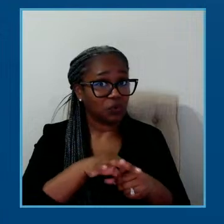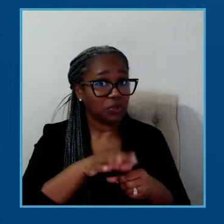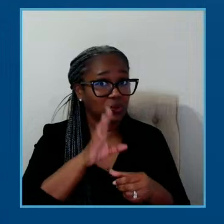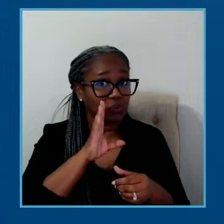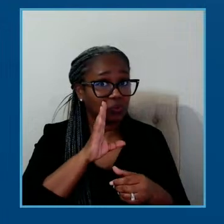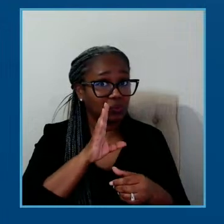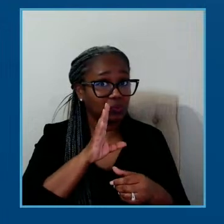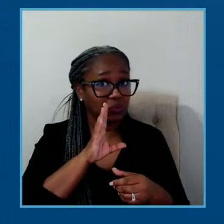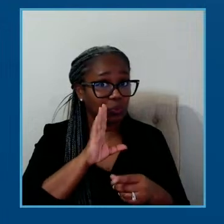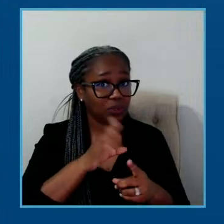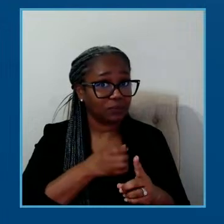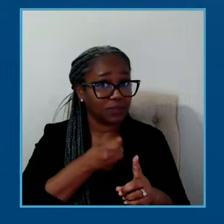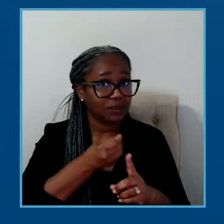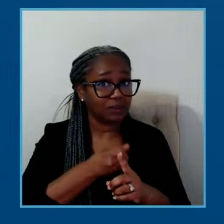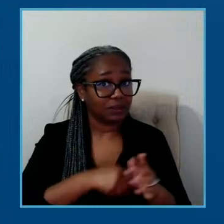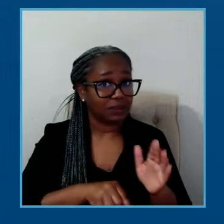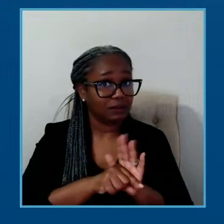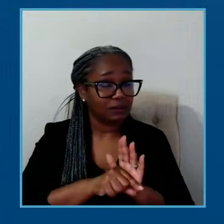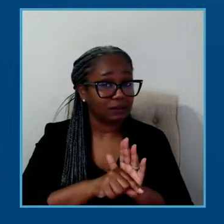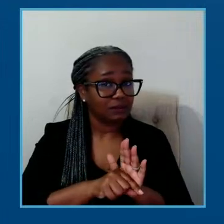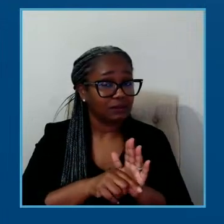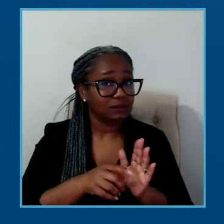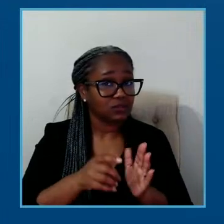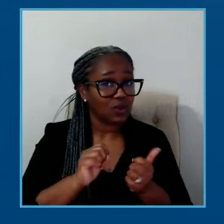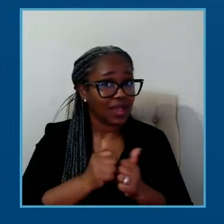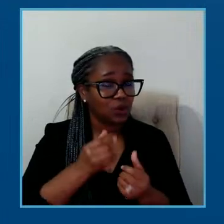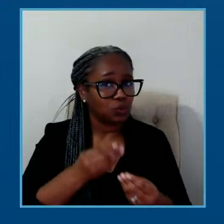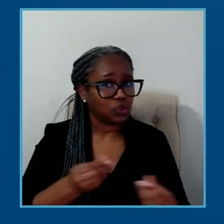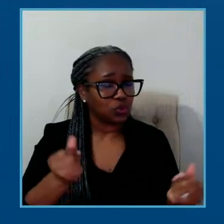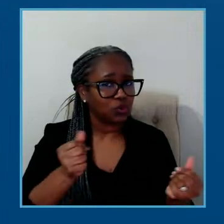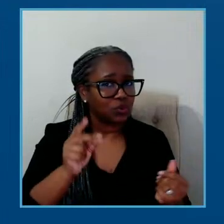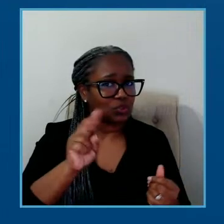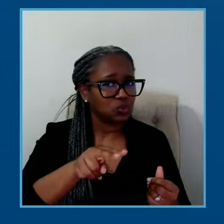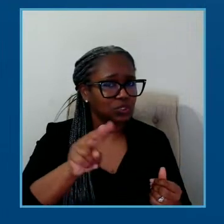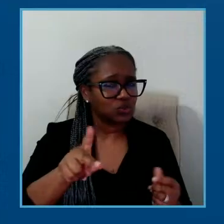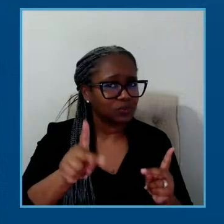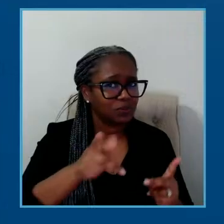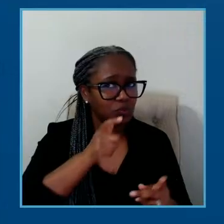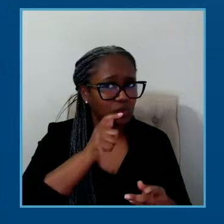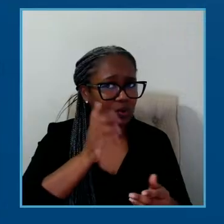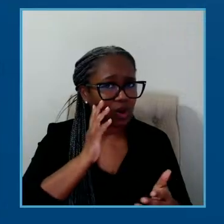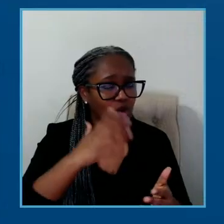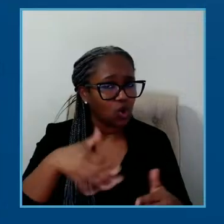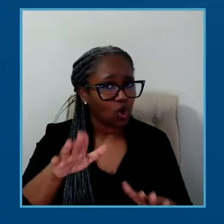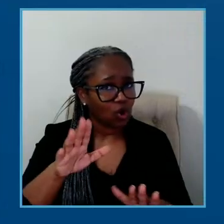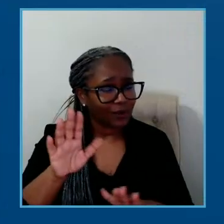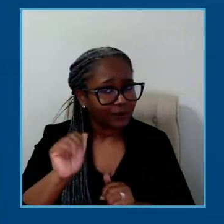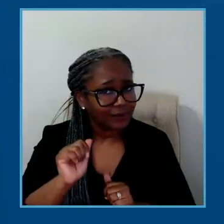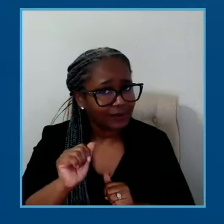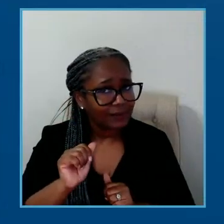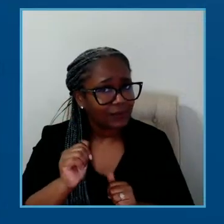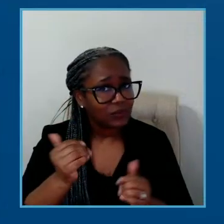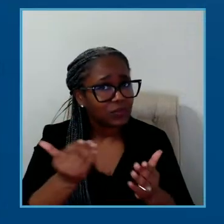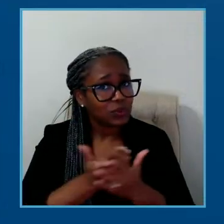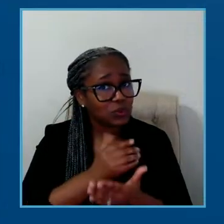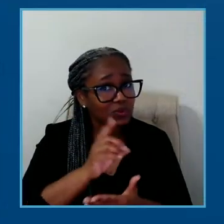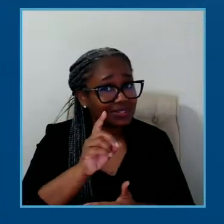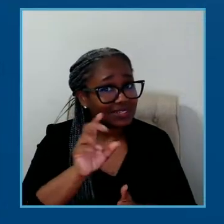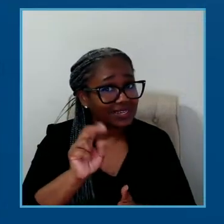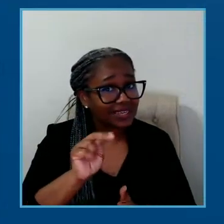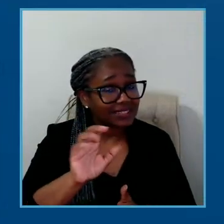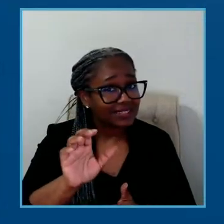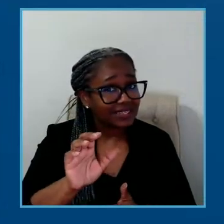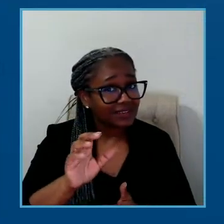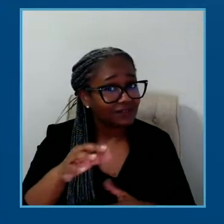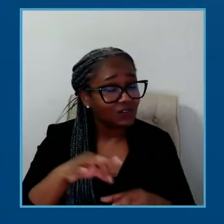then how do we cure the 22 people who were gone? Are you suggesting that the new DNC vote or that the February 1st